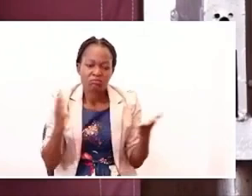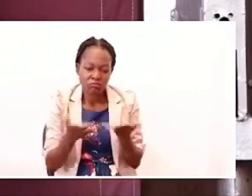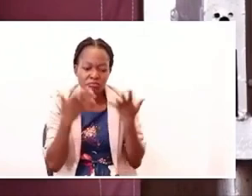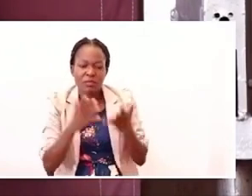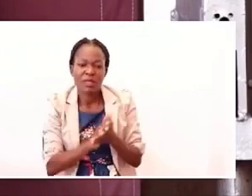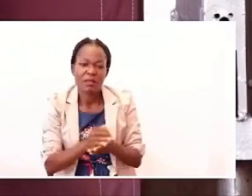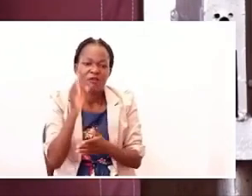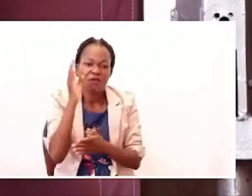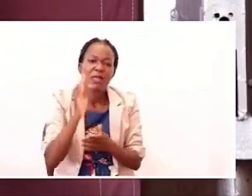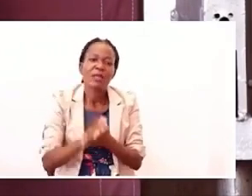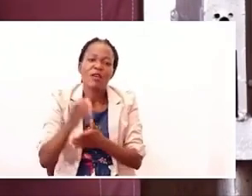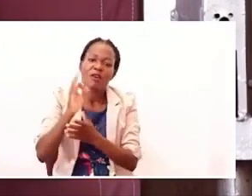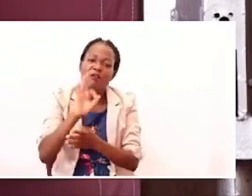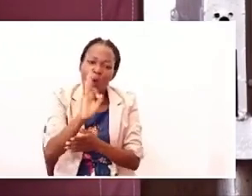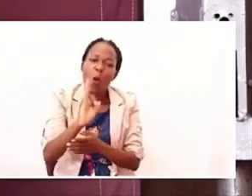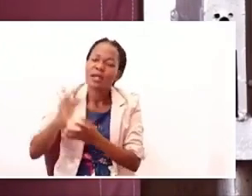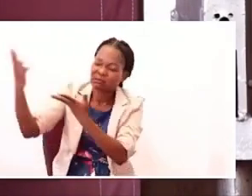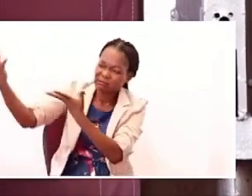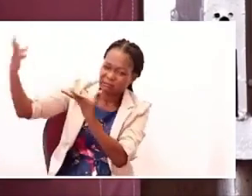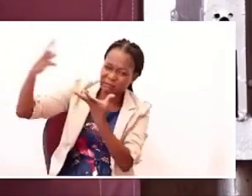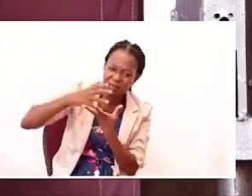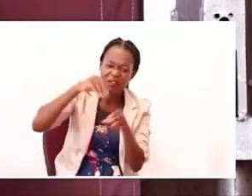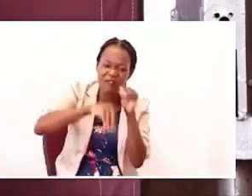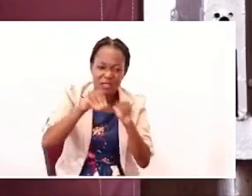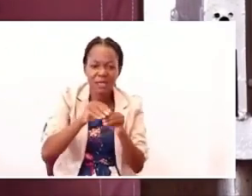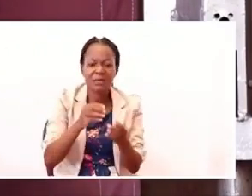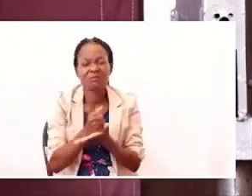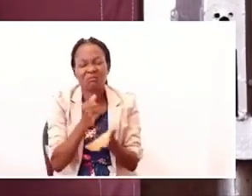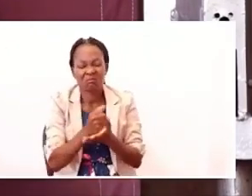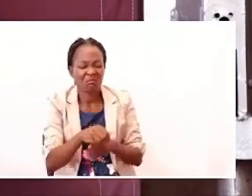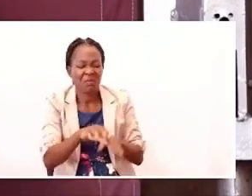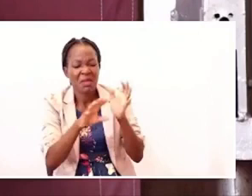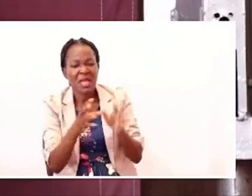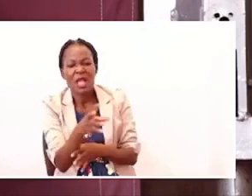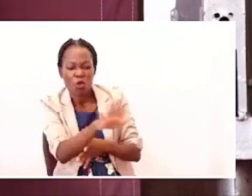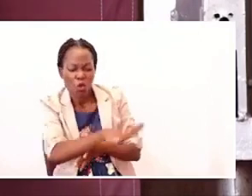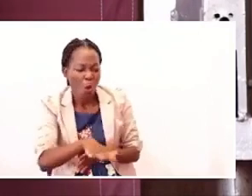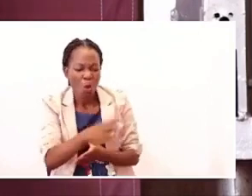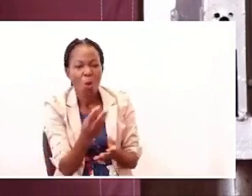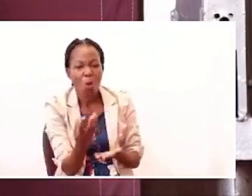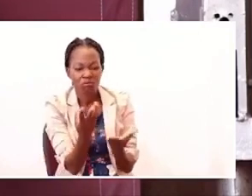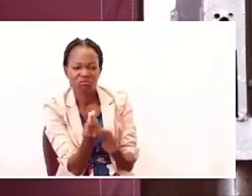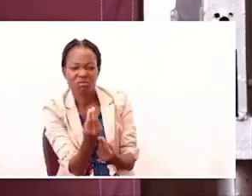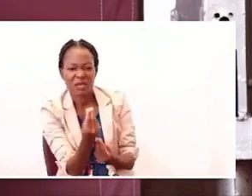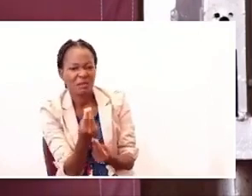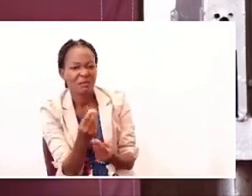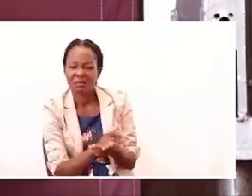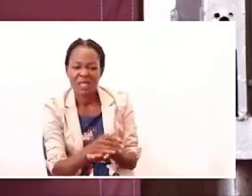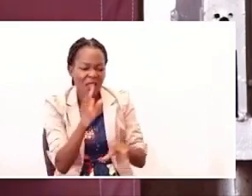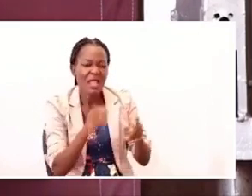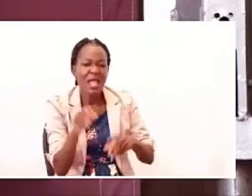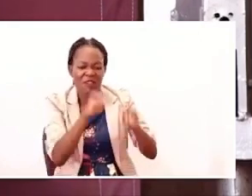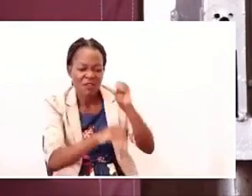direct investment, the result is illicit financial flows, which are being worsened by increasing investments in the